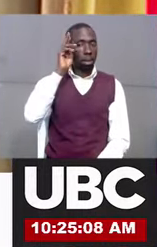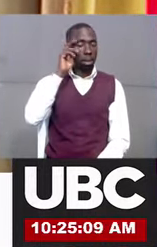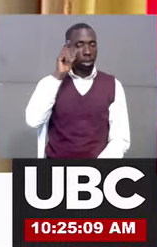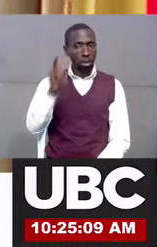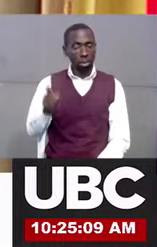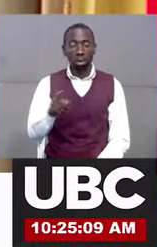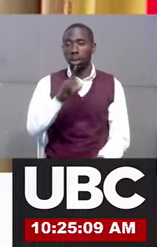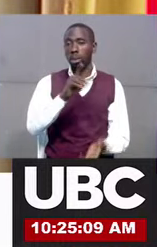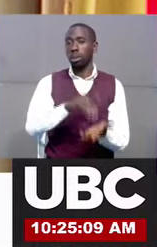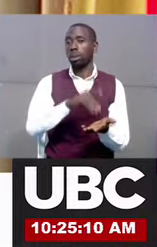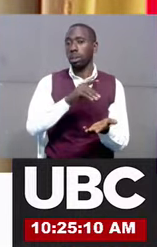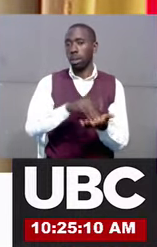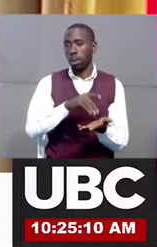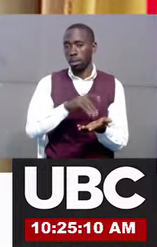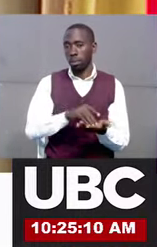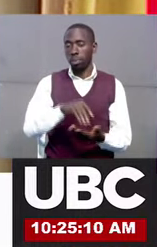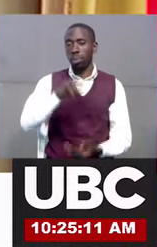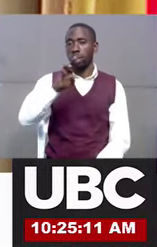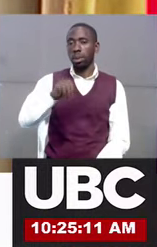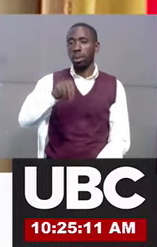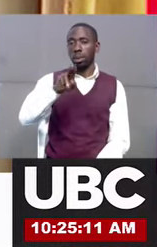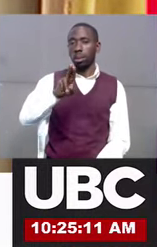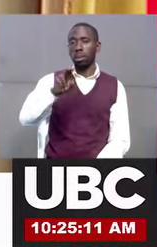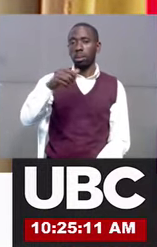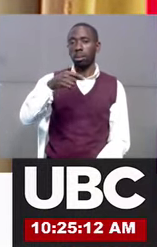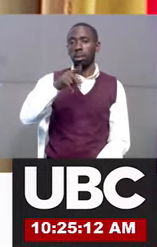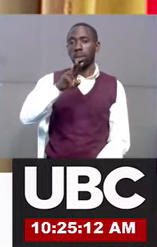doctor. Dr. Muyingo